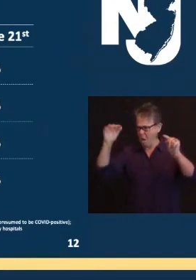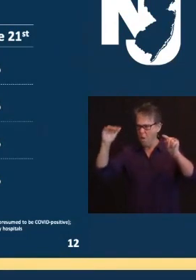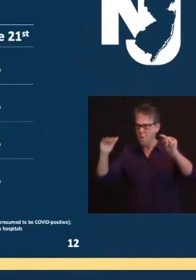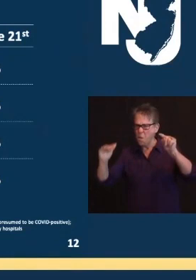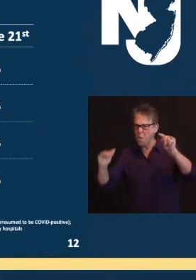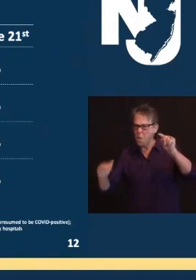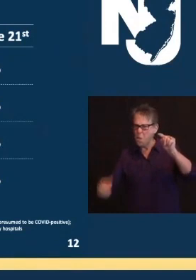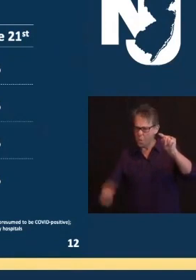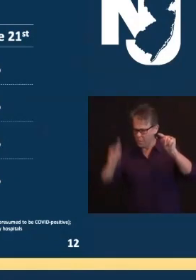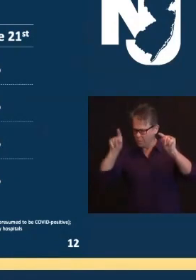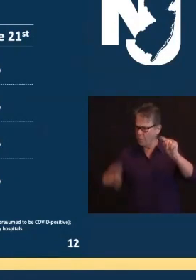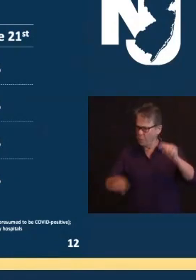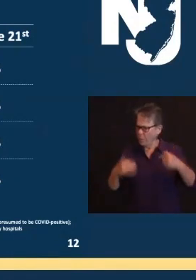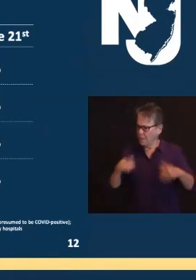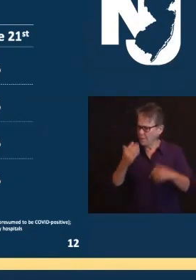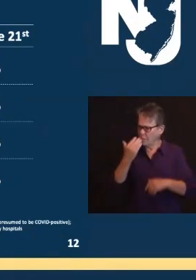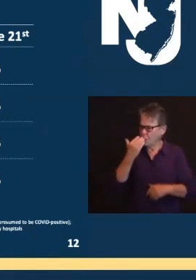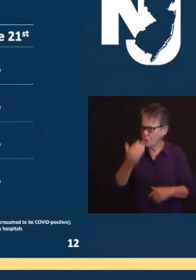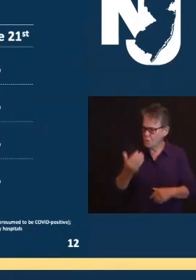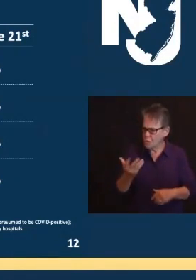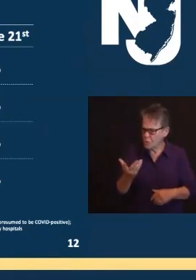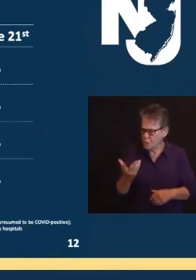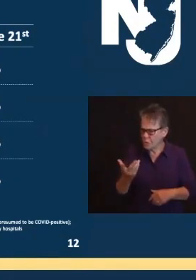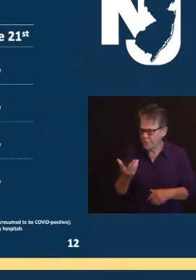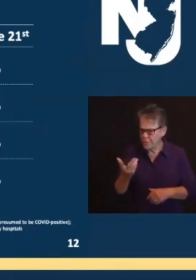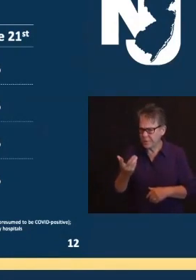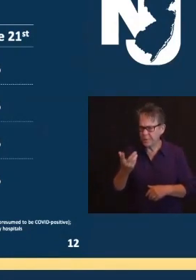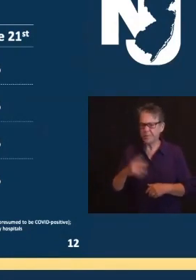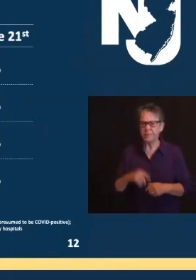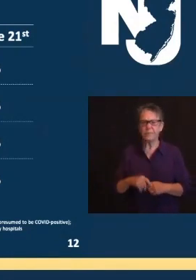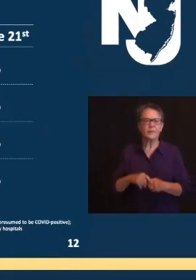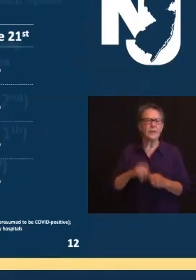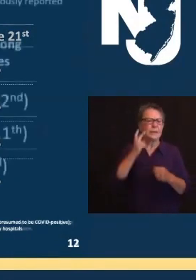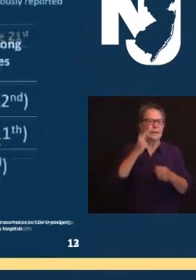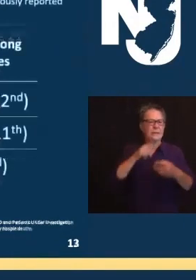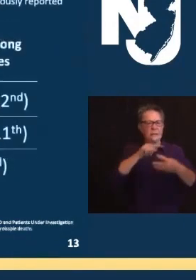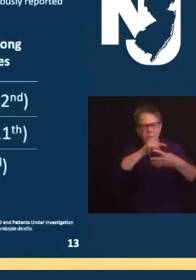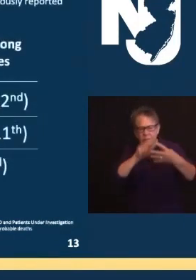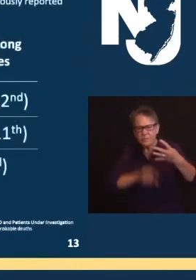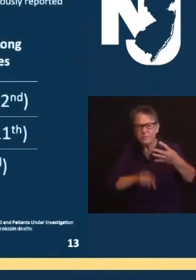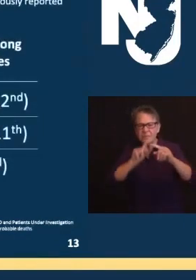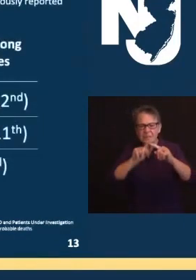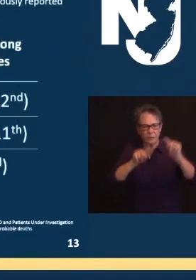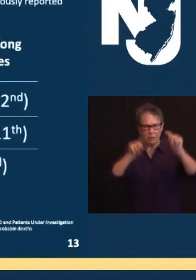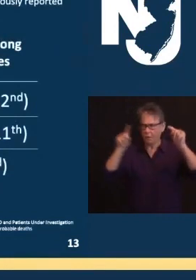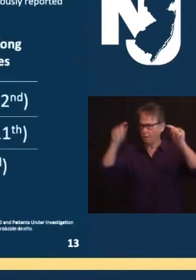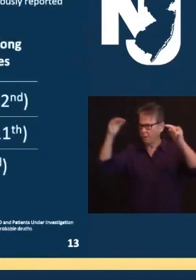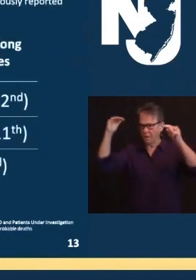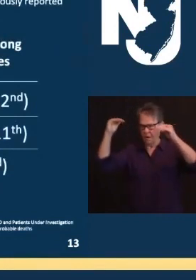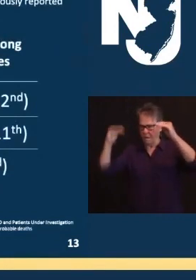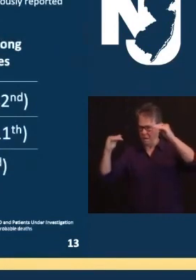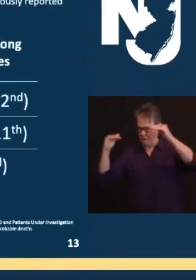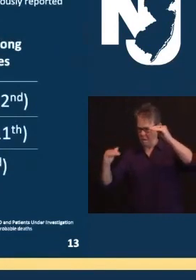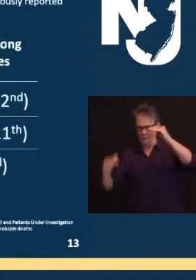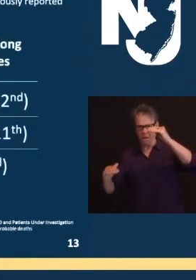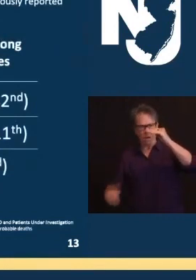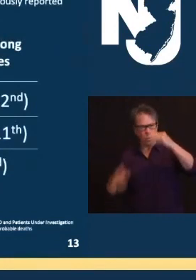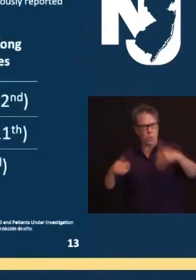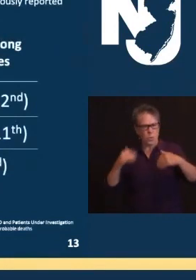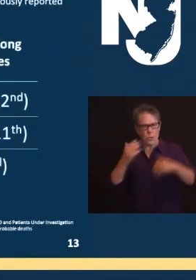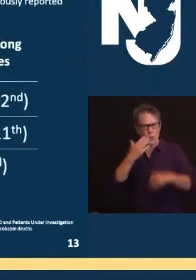our healthcare systems to be able to handle new cases. But as we measure ourselves against our peers, we see the need